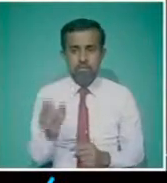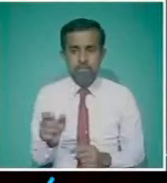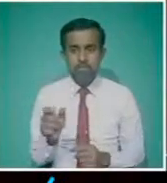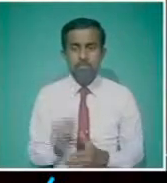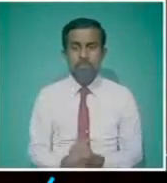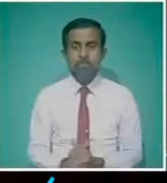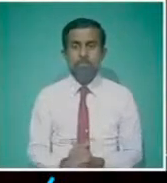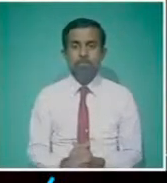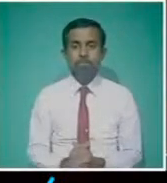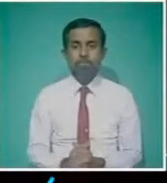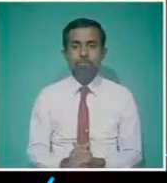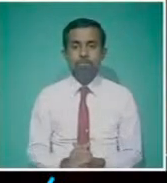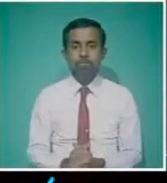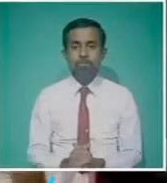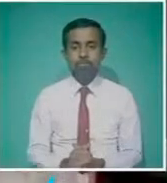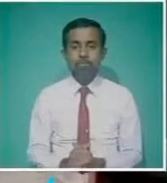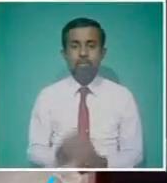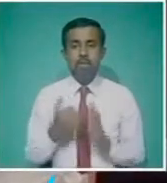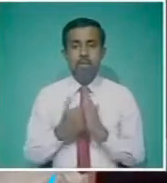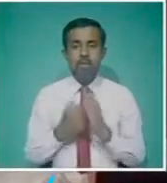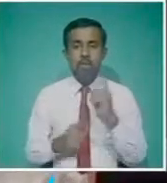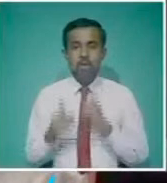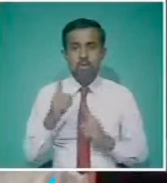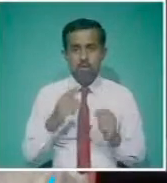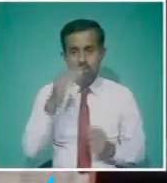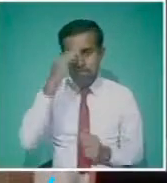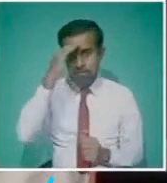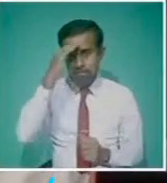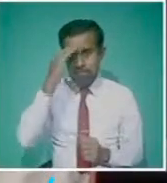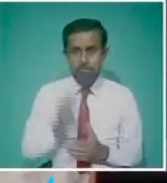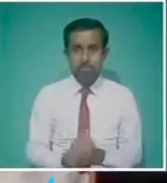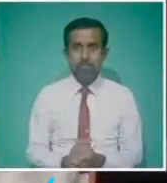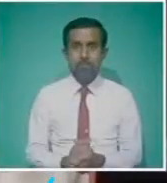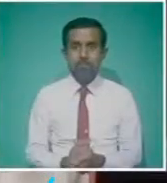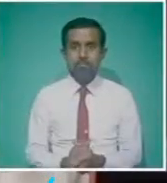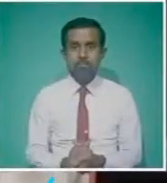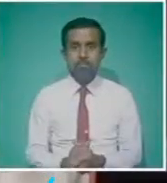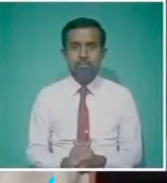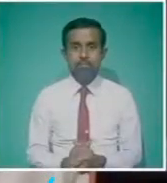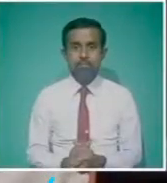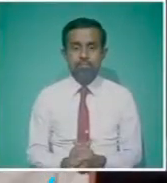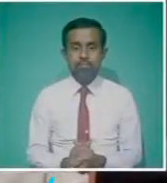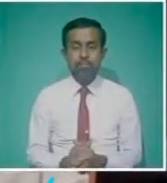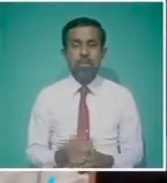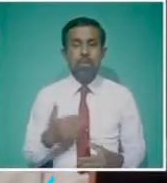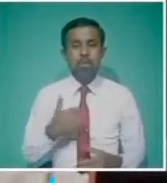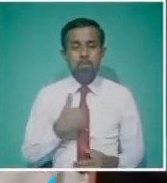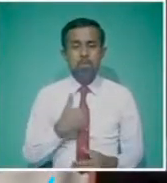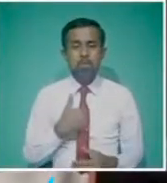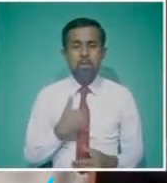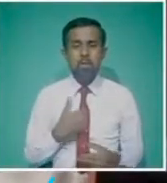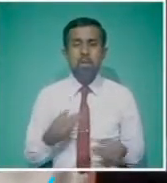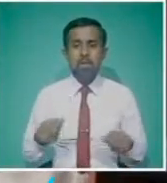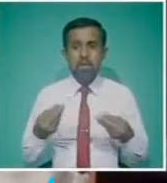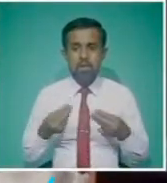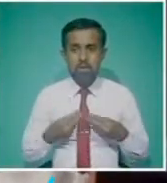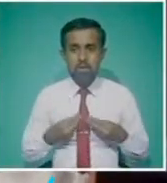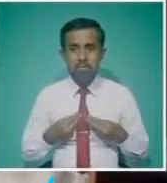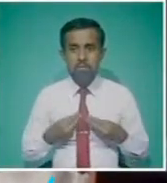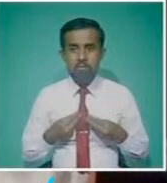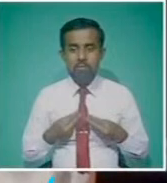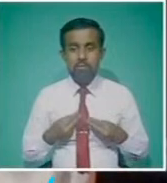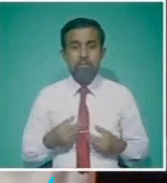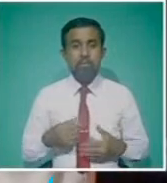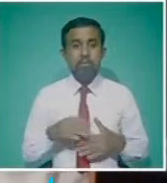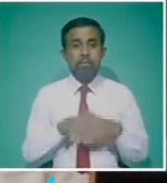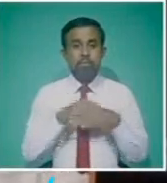Honorable Speaker, amongst all the letters of congratulation I received on becoming President, the